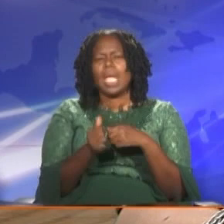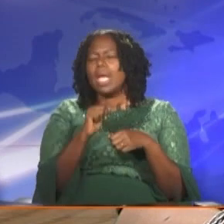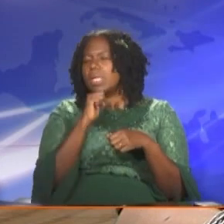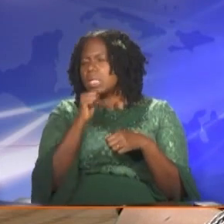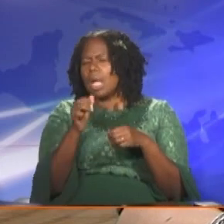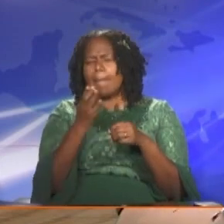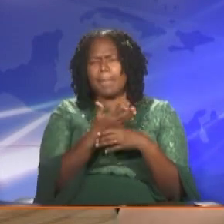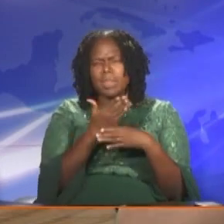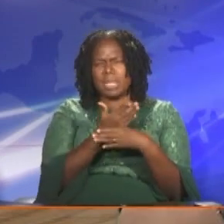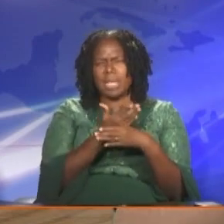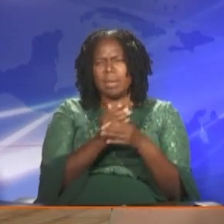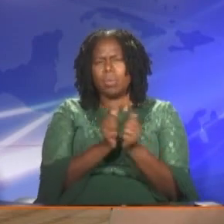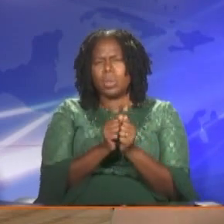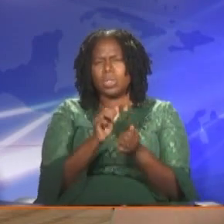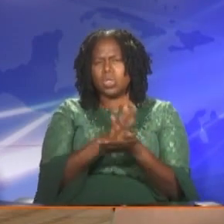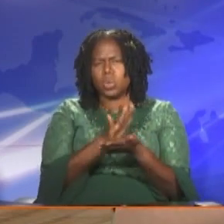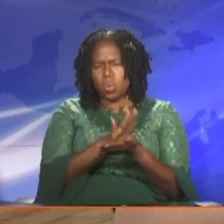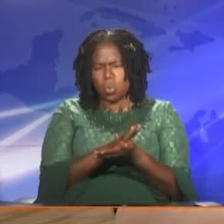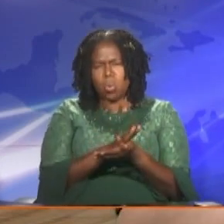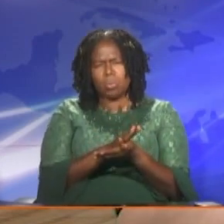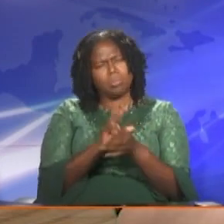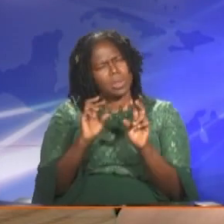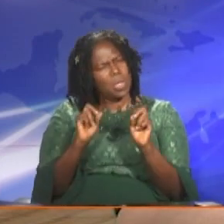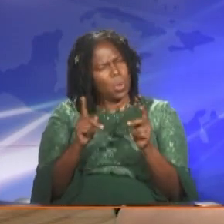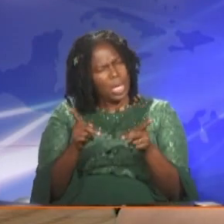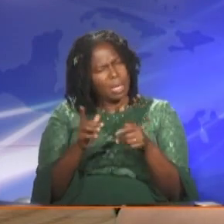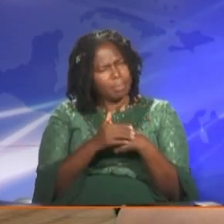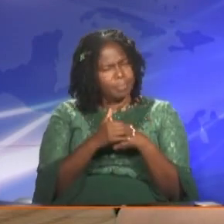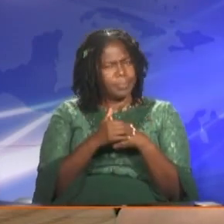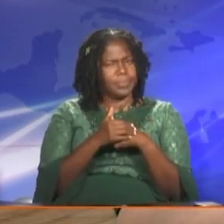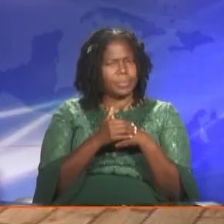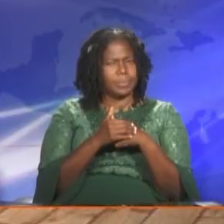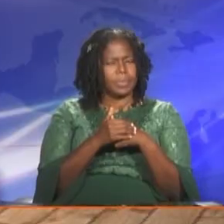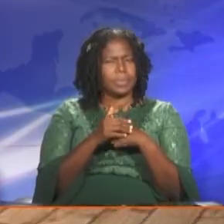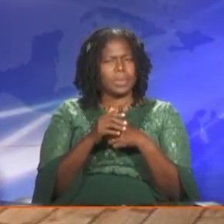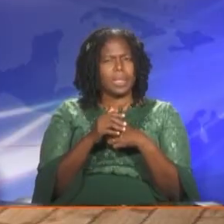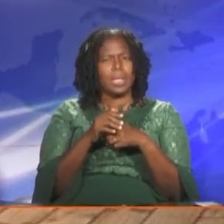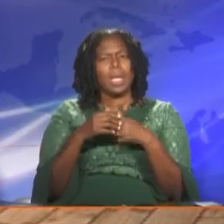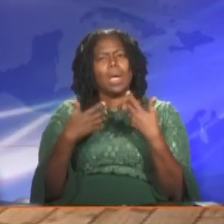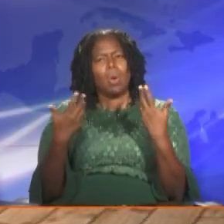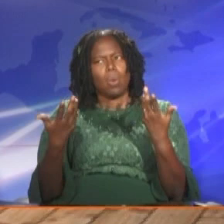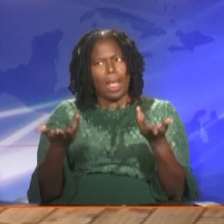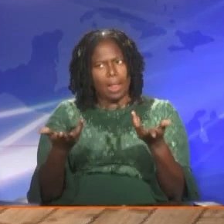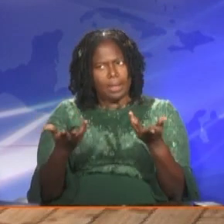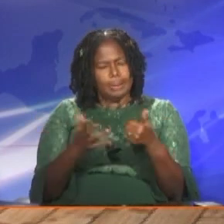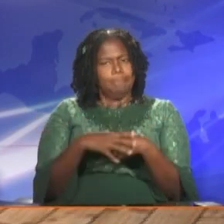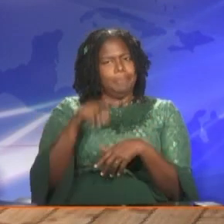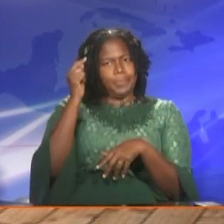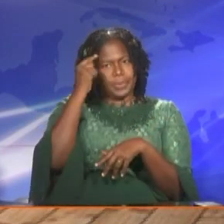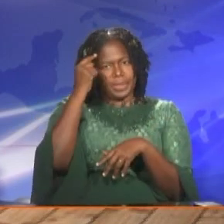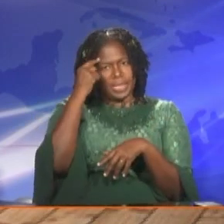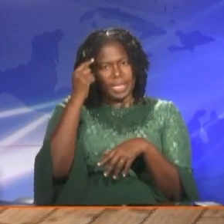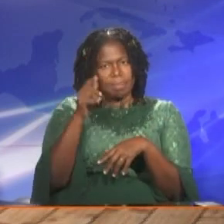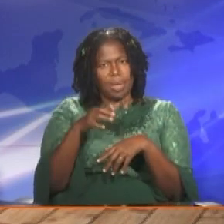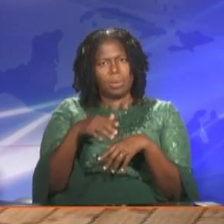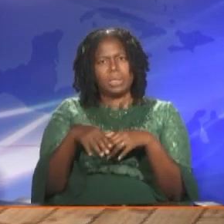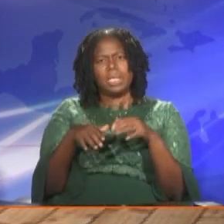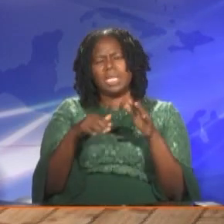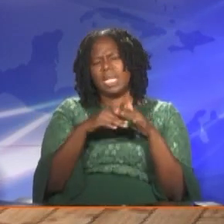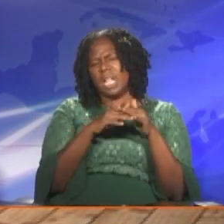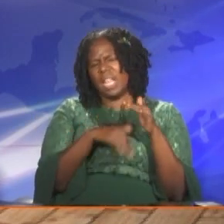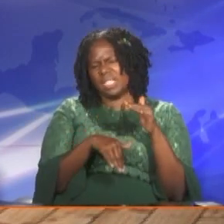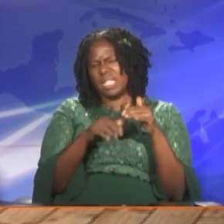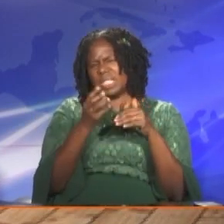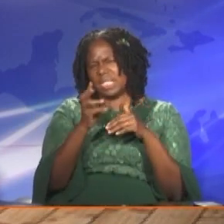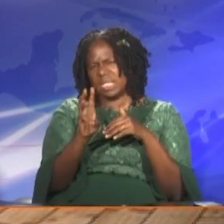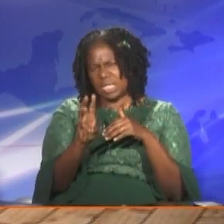school. Their school work and that type of thing. Yeah, mainly we look at the impact in school when they are under the age of 16. So they may or